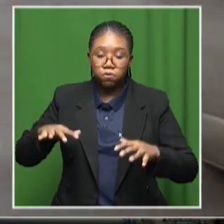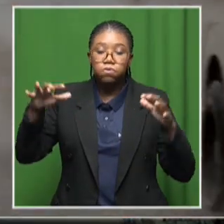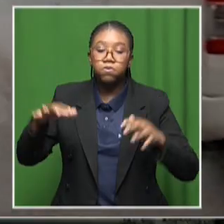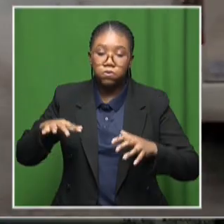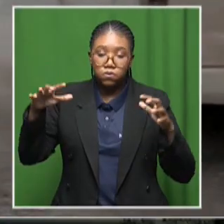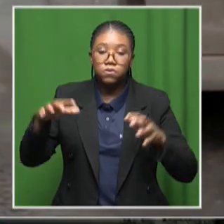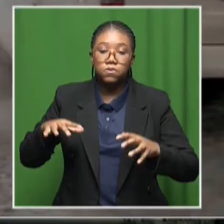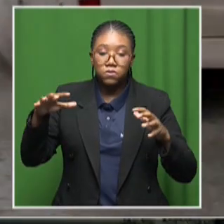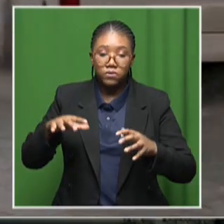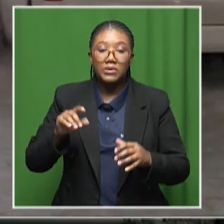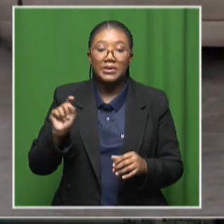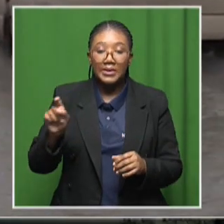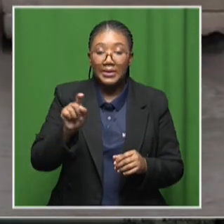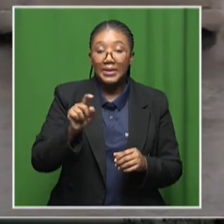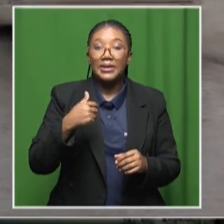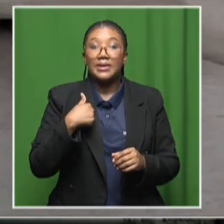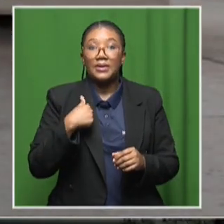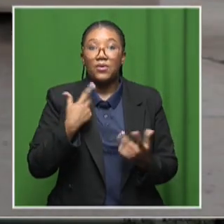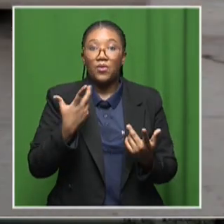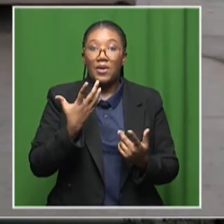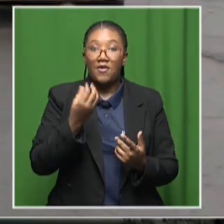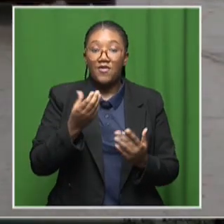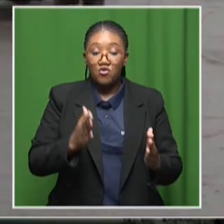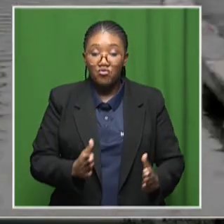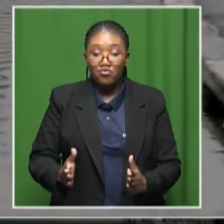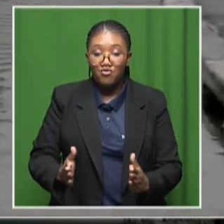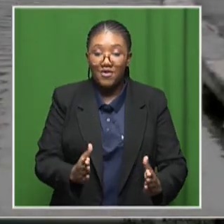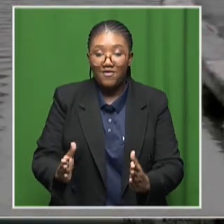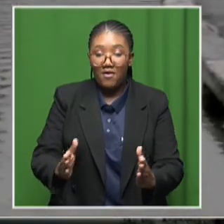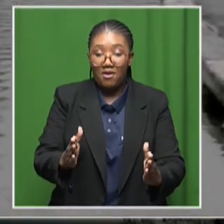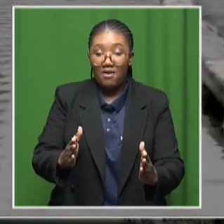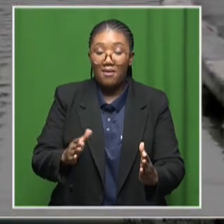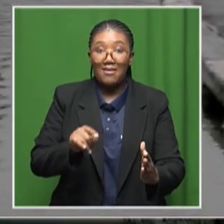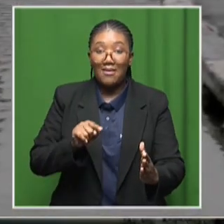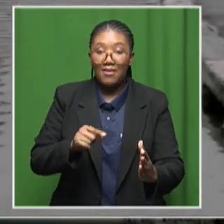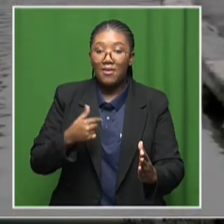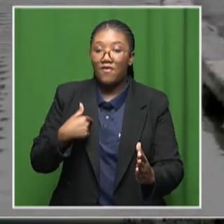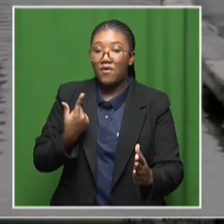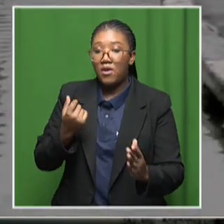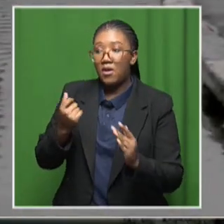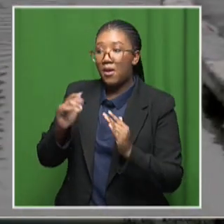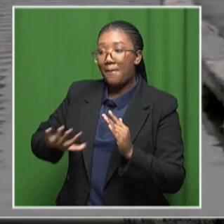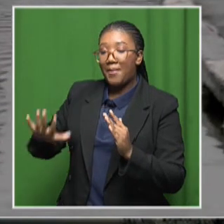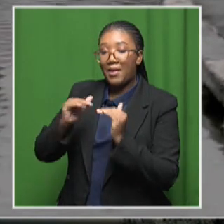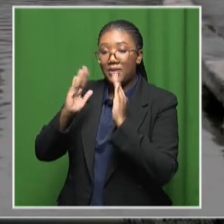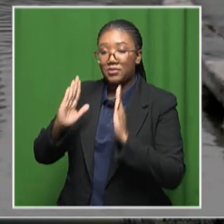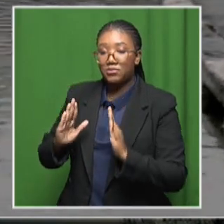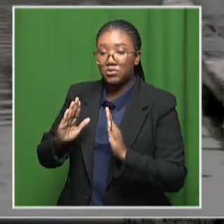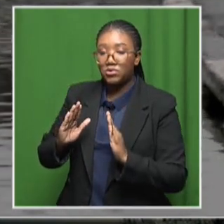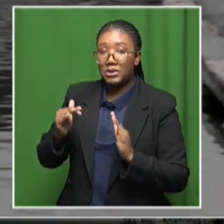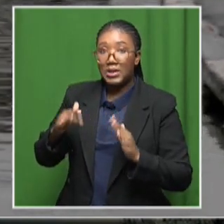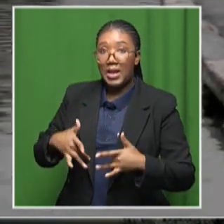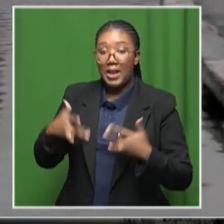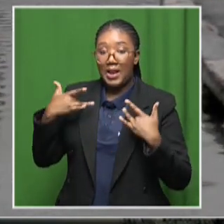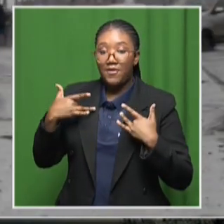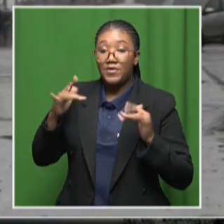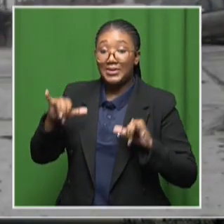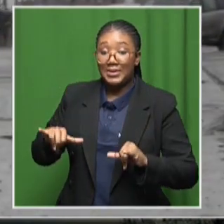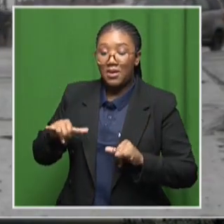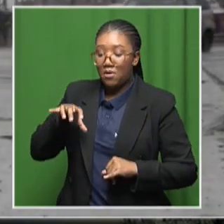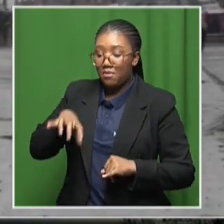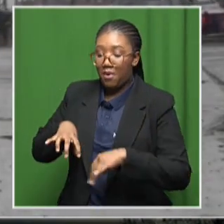out that we've got a number of river streams which are cutting across residential areas, which are mostly our informal